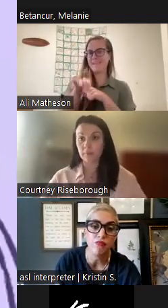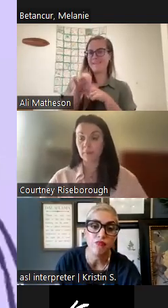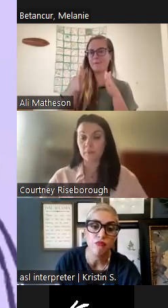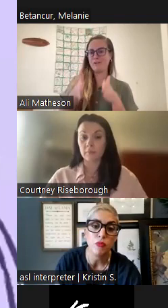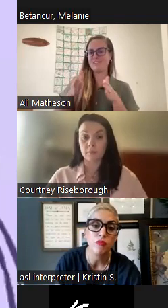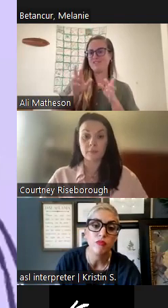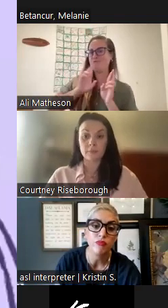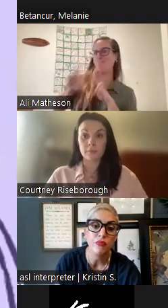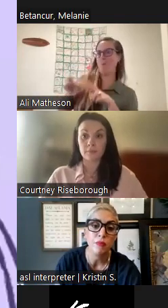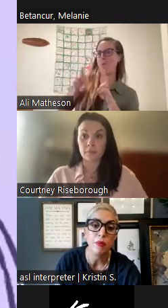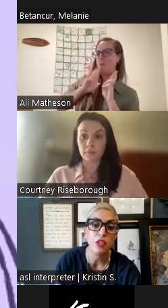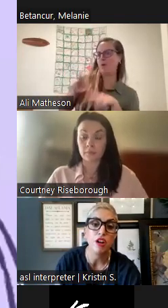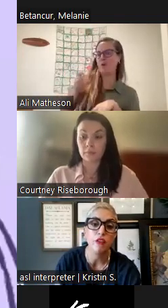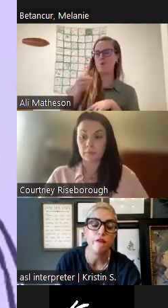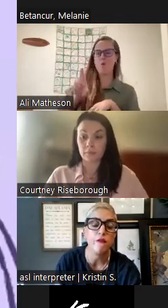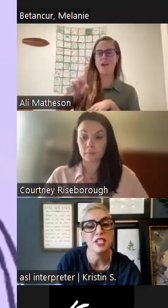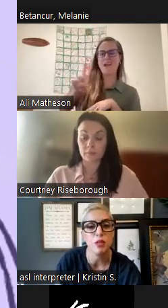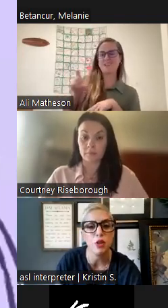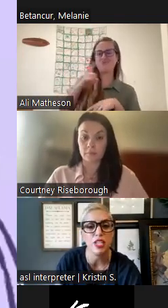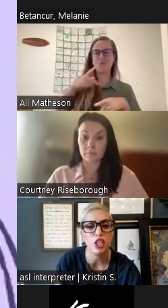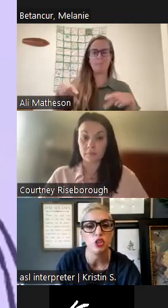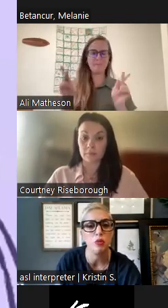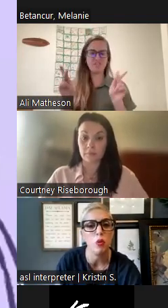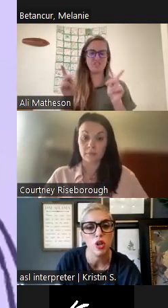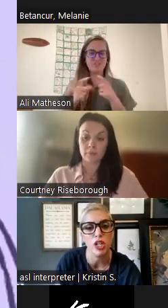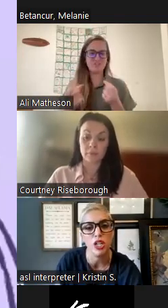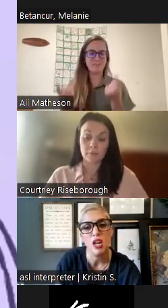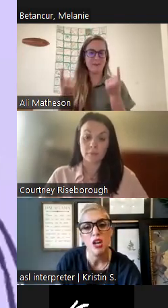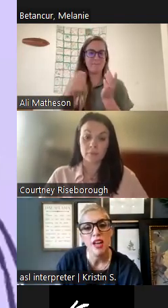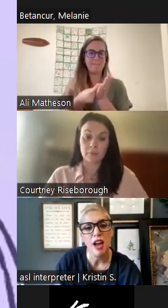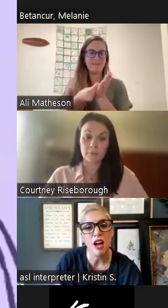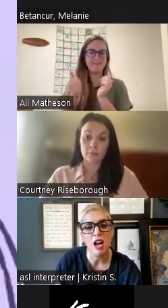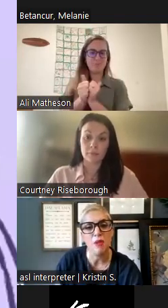happen. Maybe they're forcing the person to report